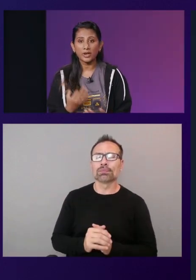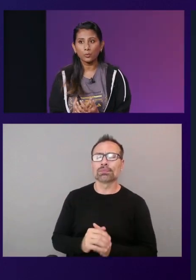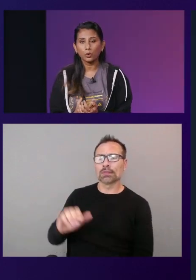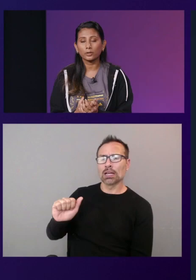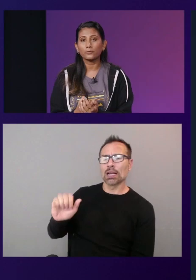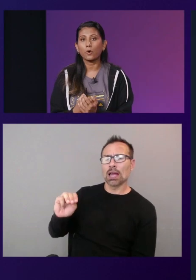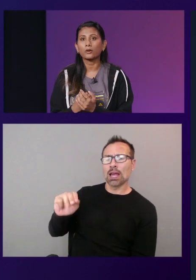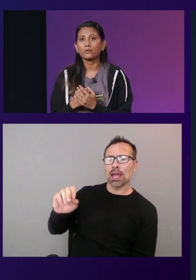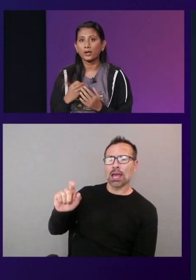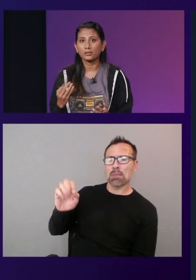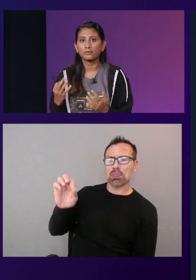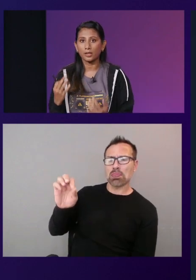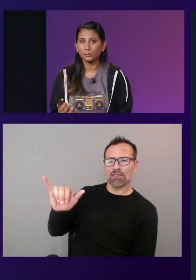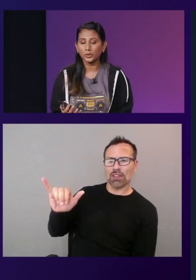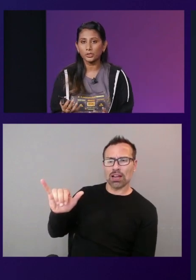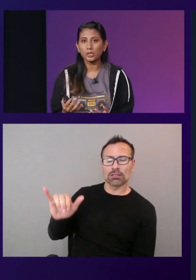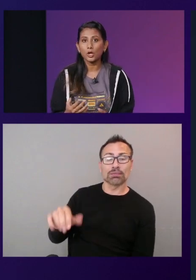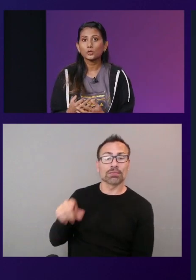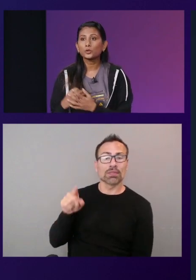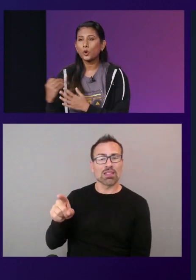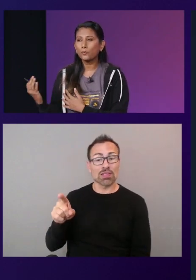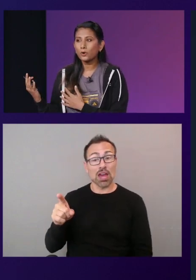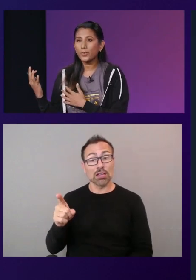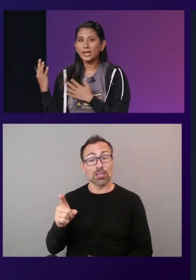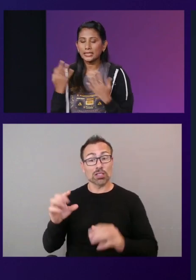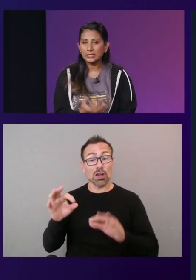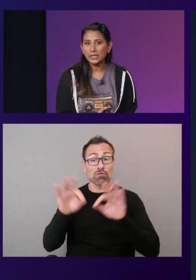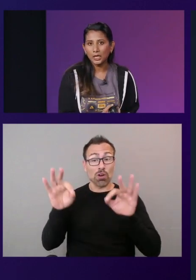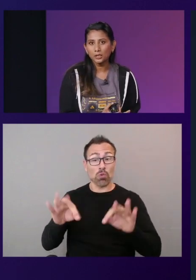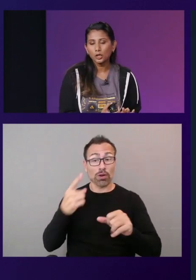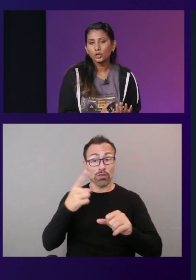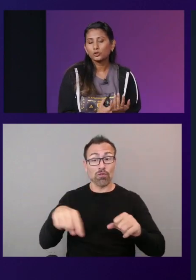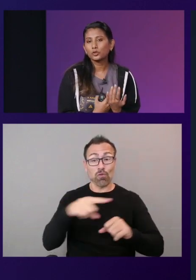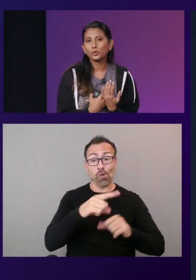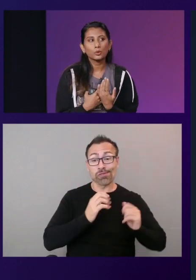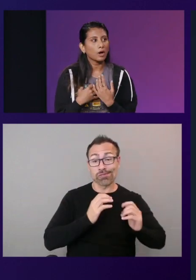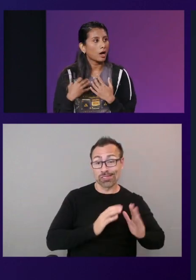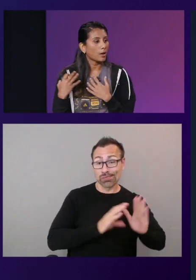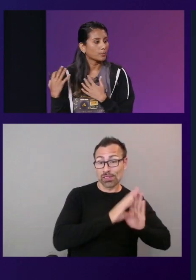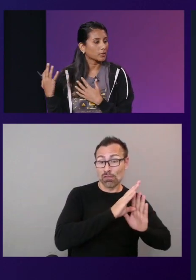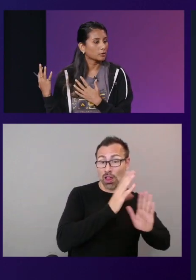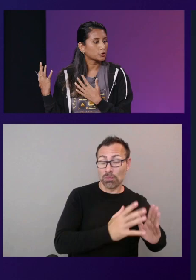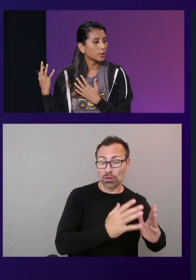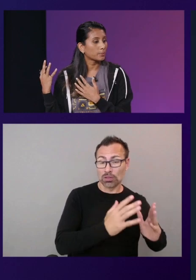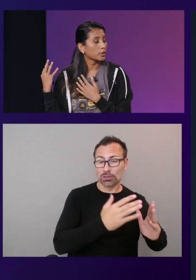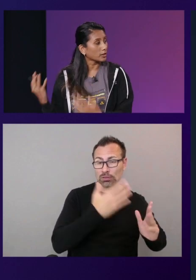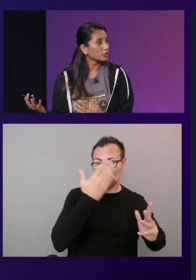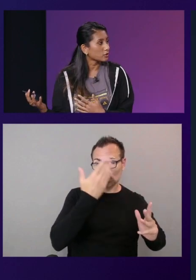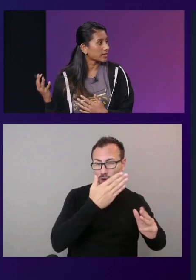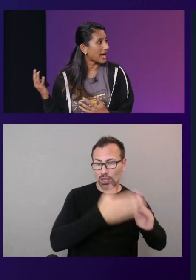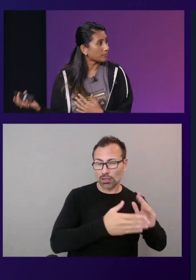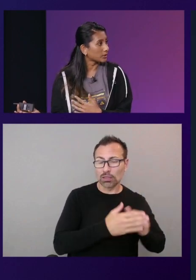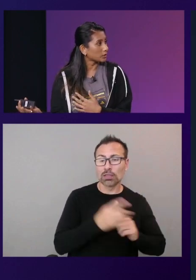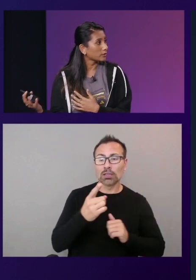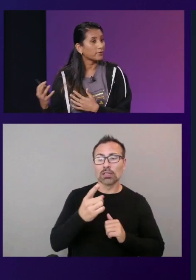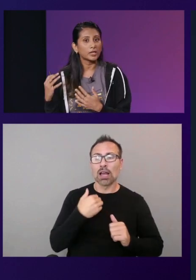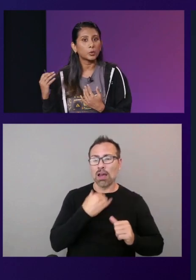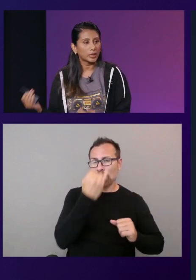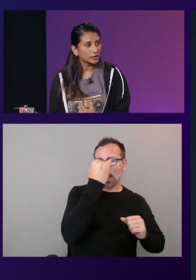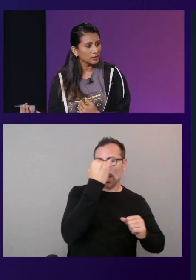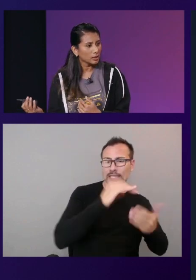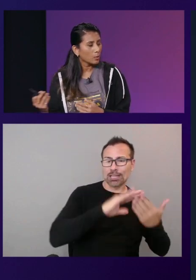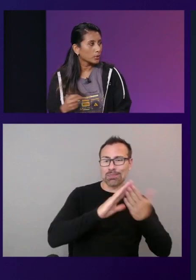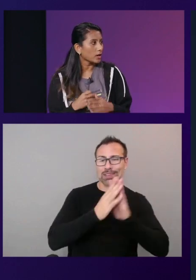a framework for front-end developers to go from an idea to a production-ready application